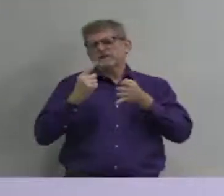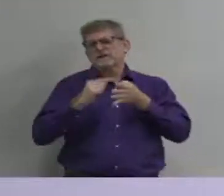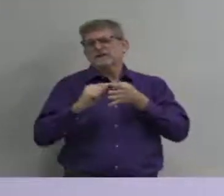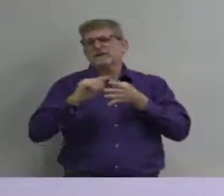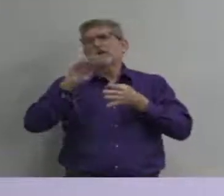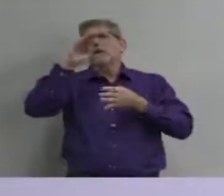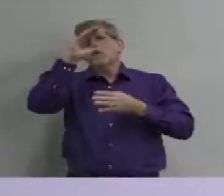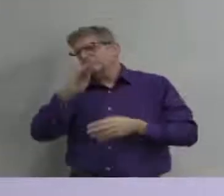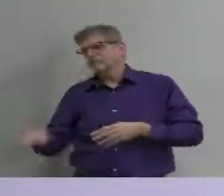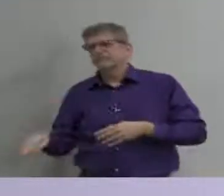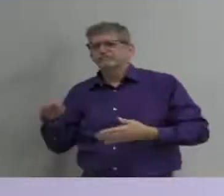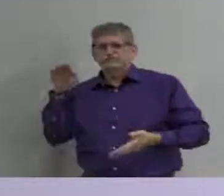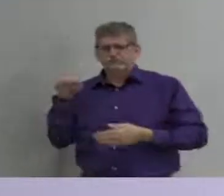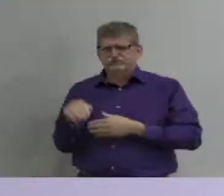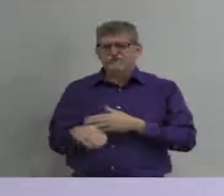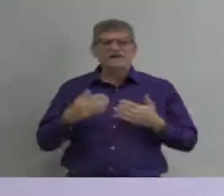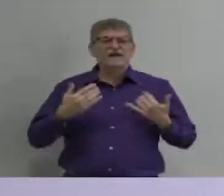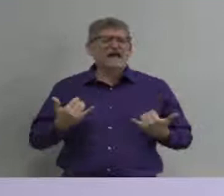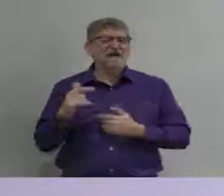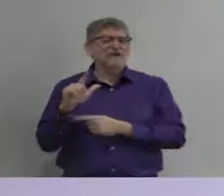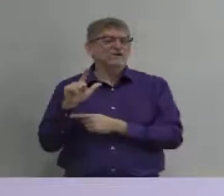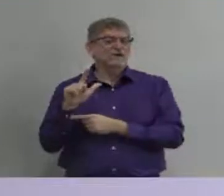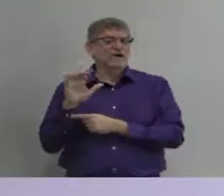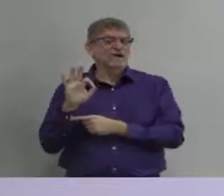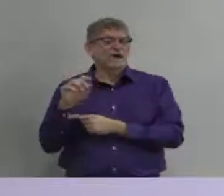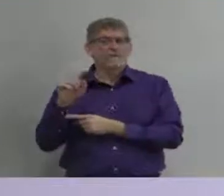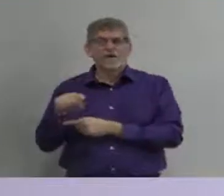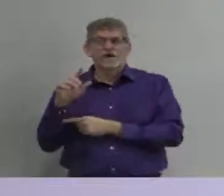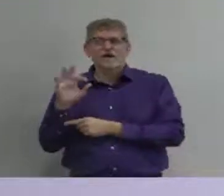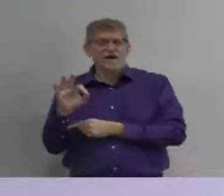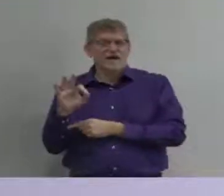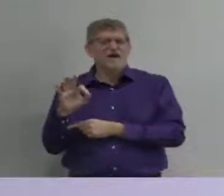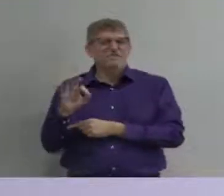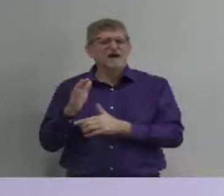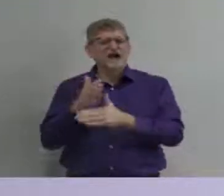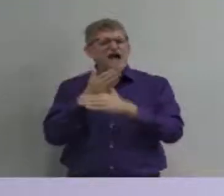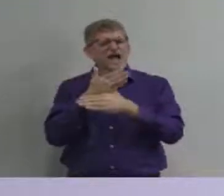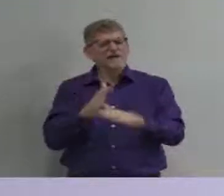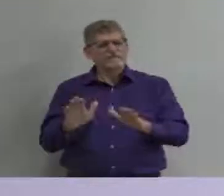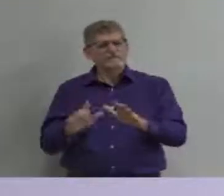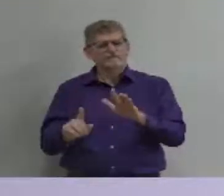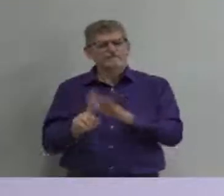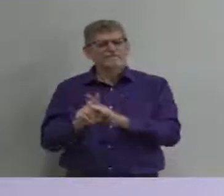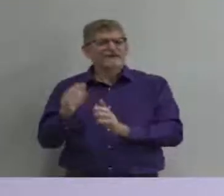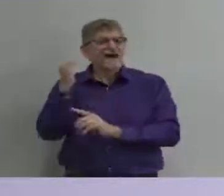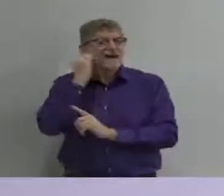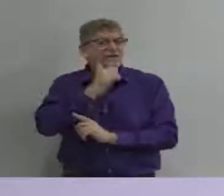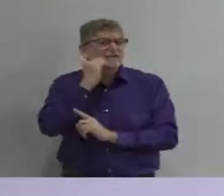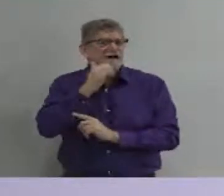at 29.9 average cases per day, average new cases per day.